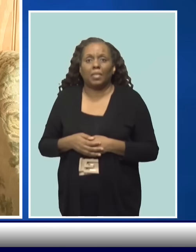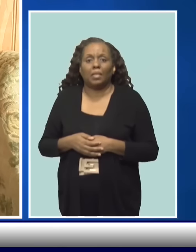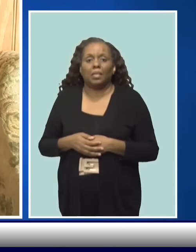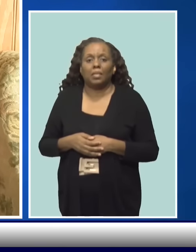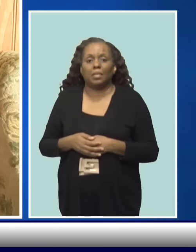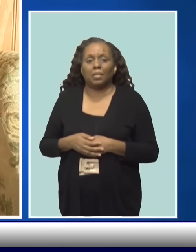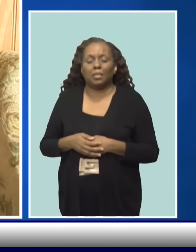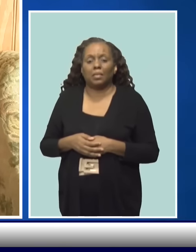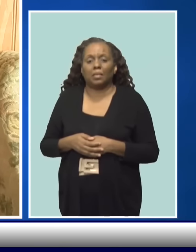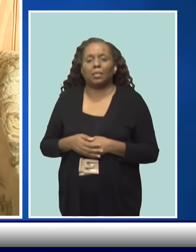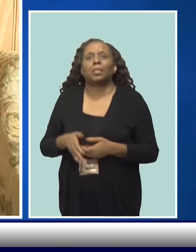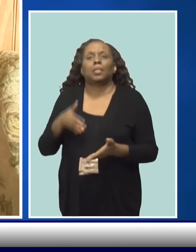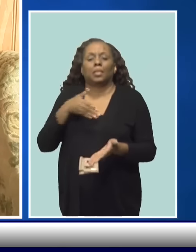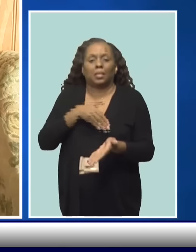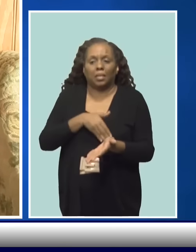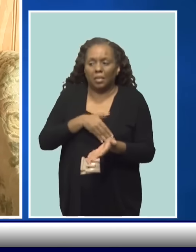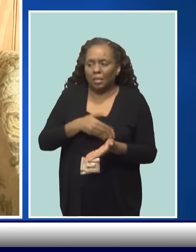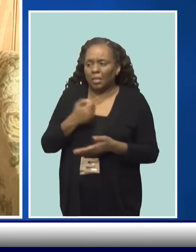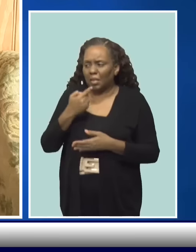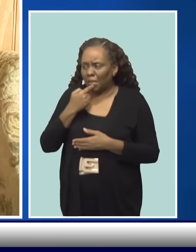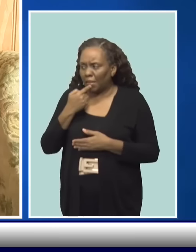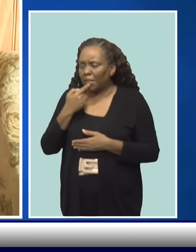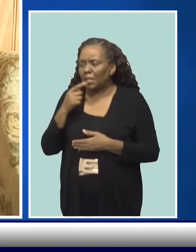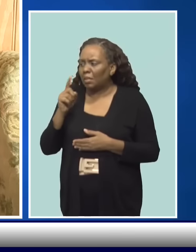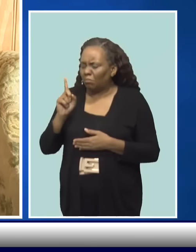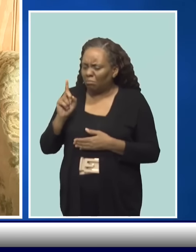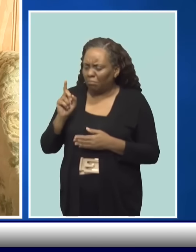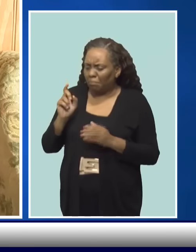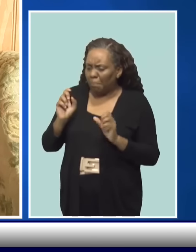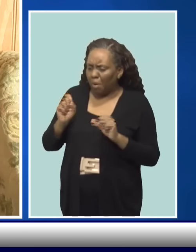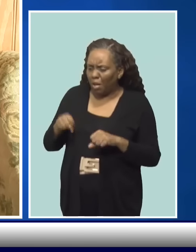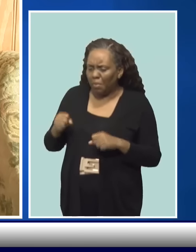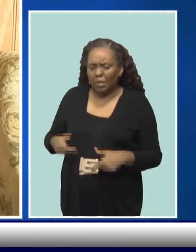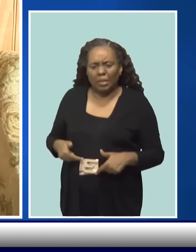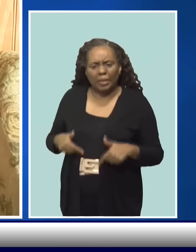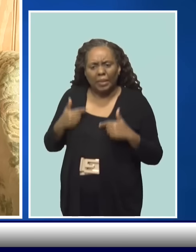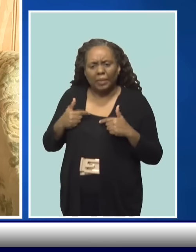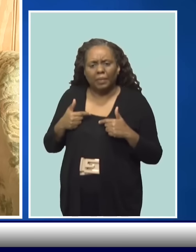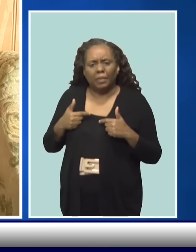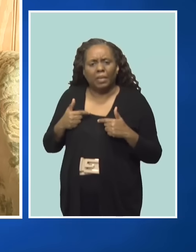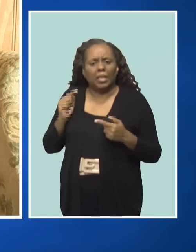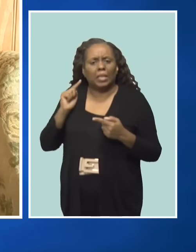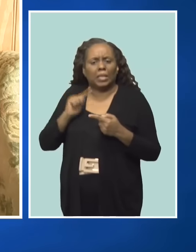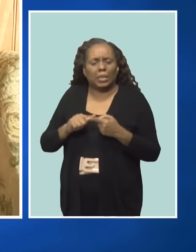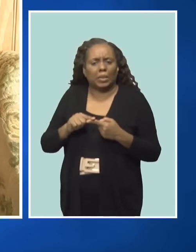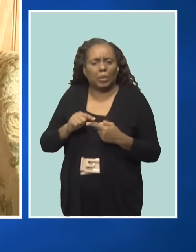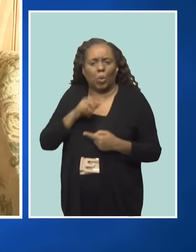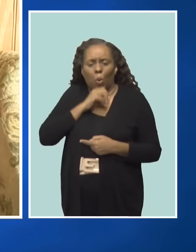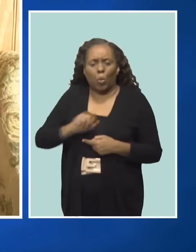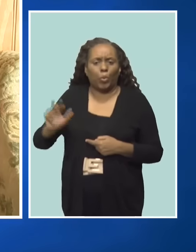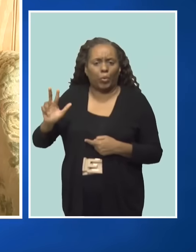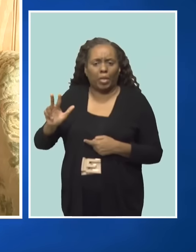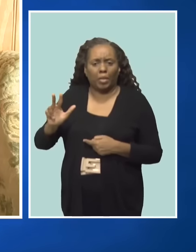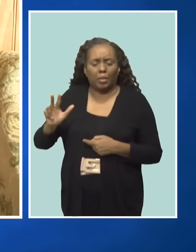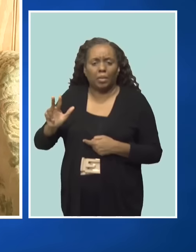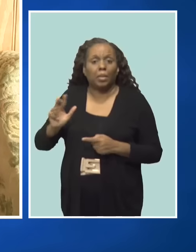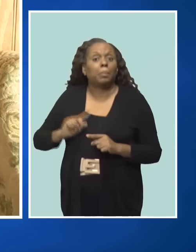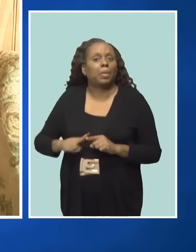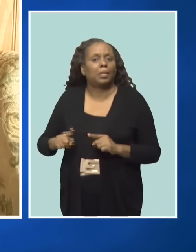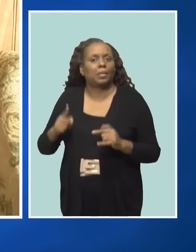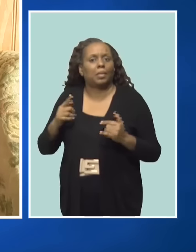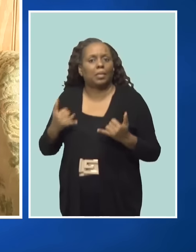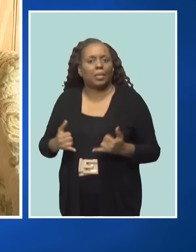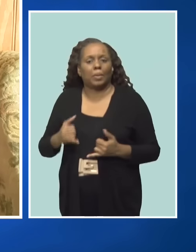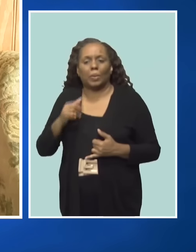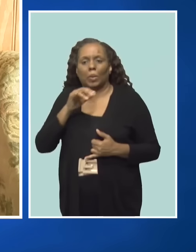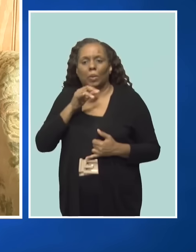might not have made it to at least three years old, but she's defying the odds and she's fighting on because she says she